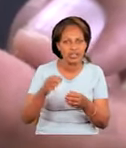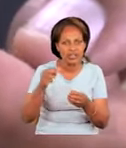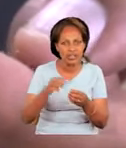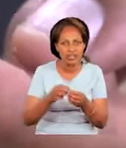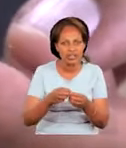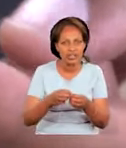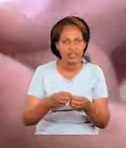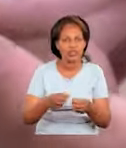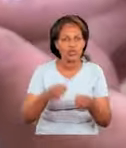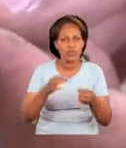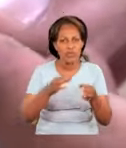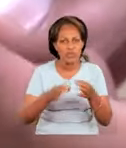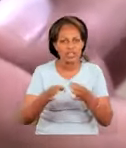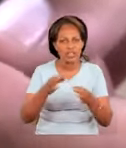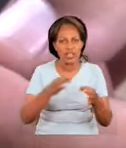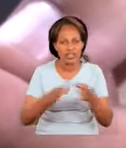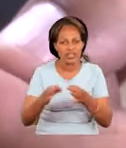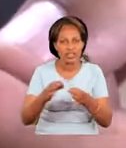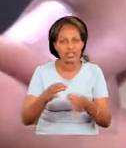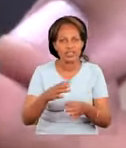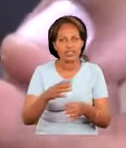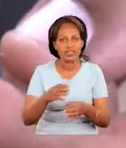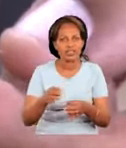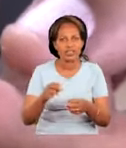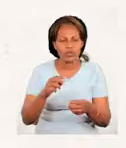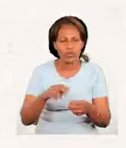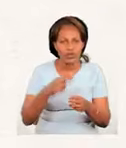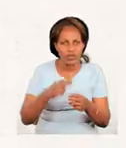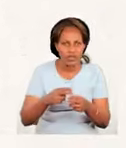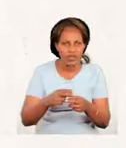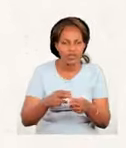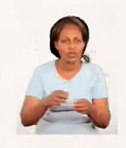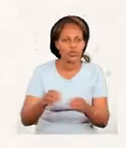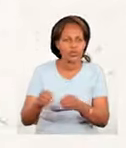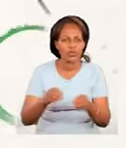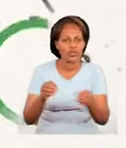be fertilized. We call this process fertilization.